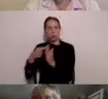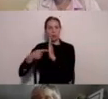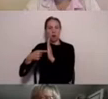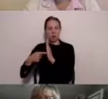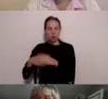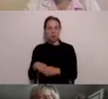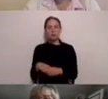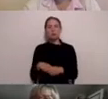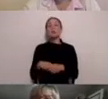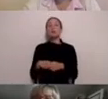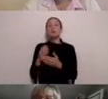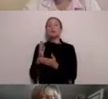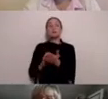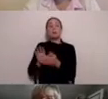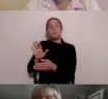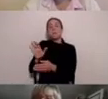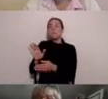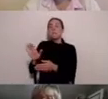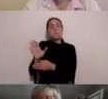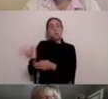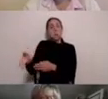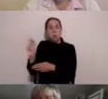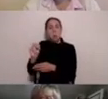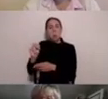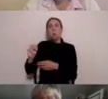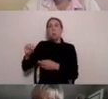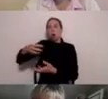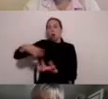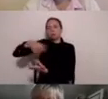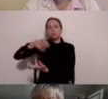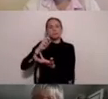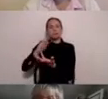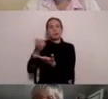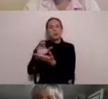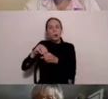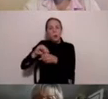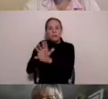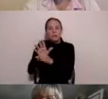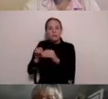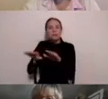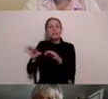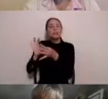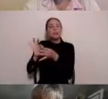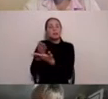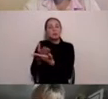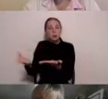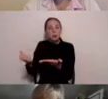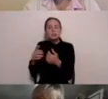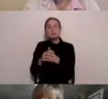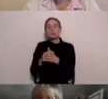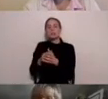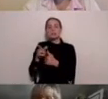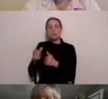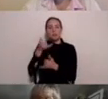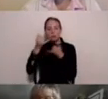of COVID-related resources for families. They were making calls to medical providers and audiology offices to find out if the services